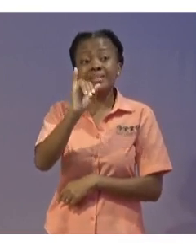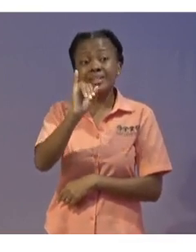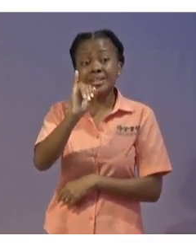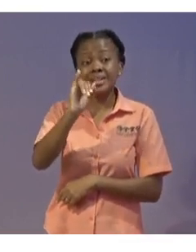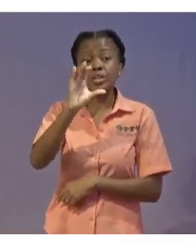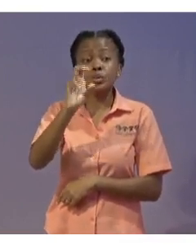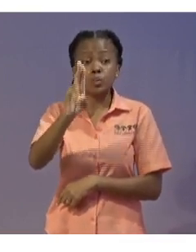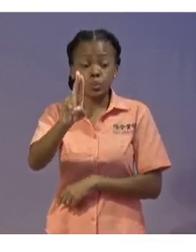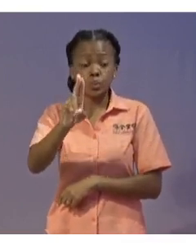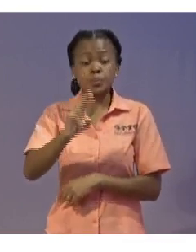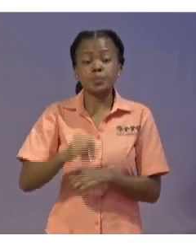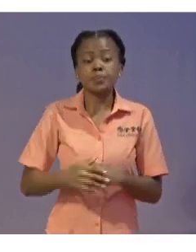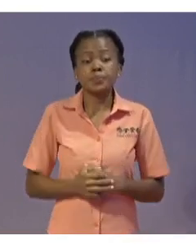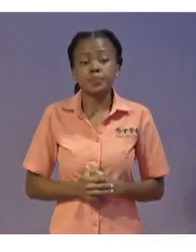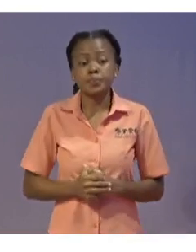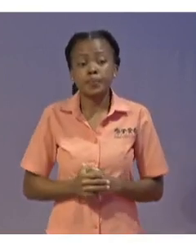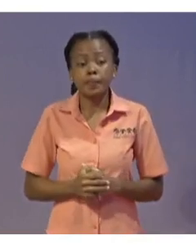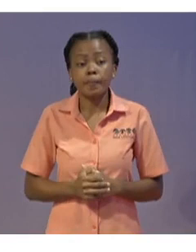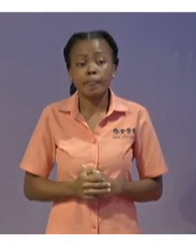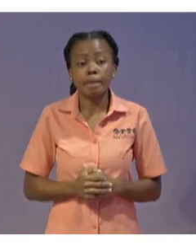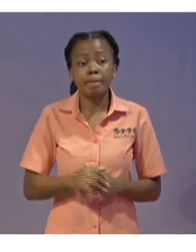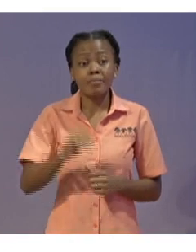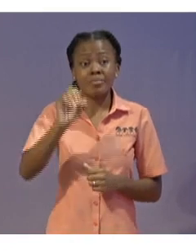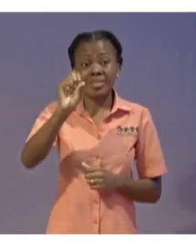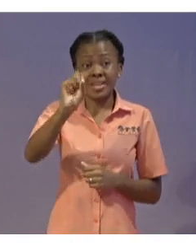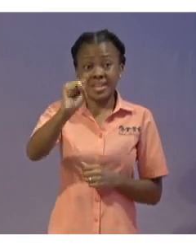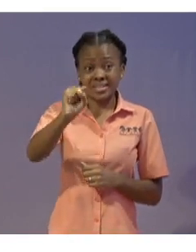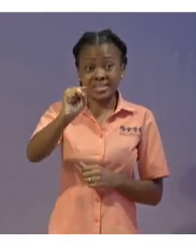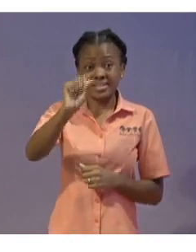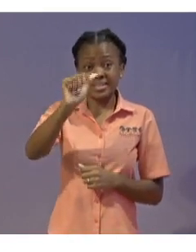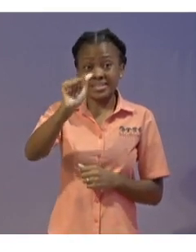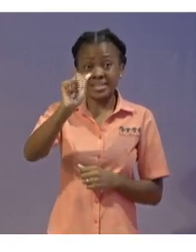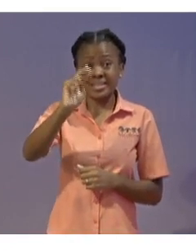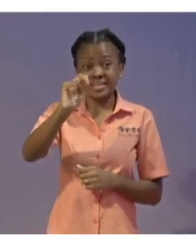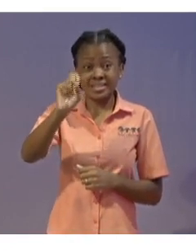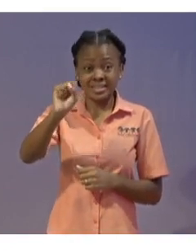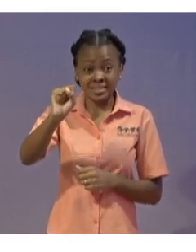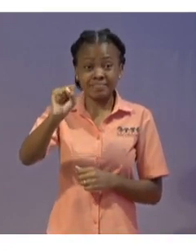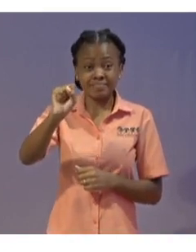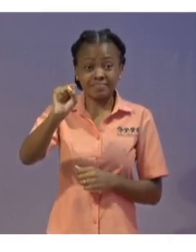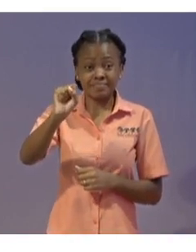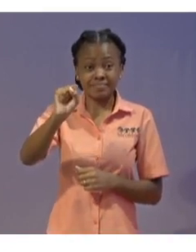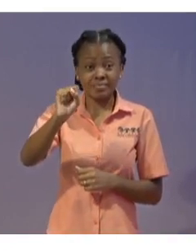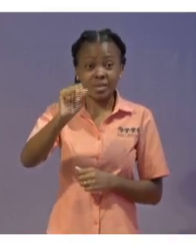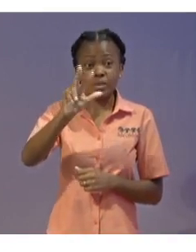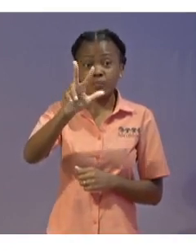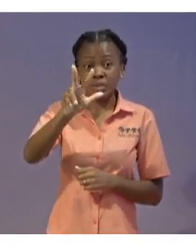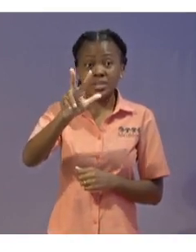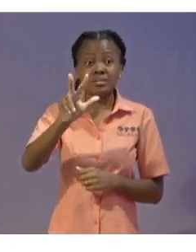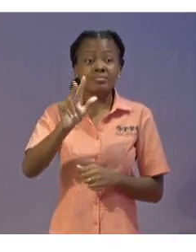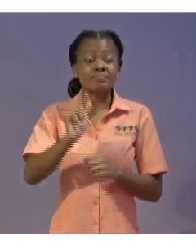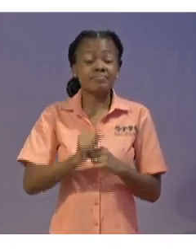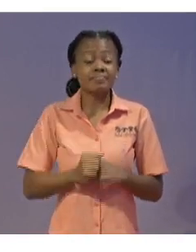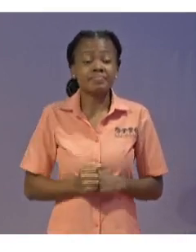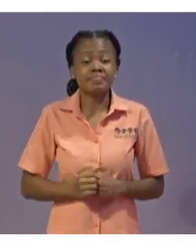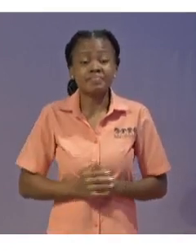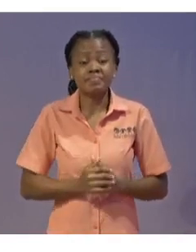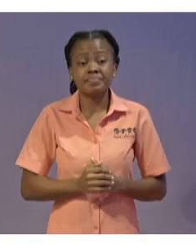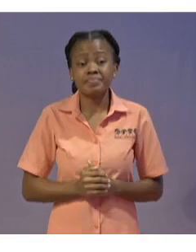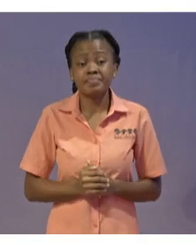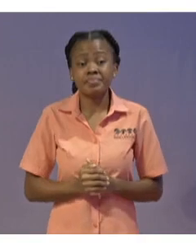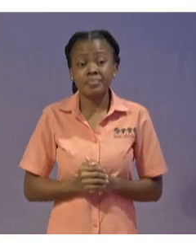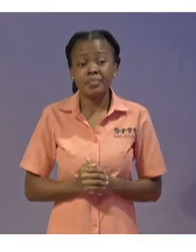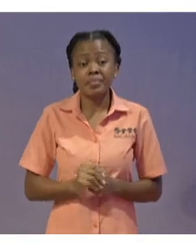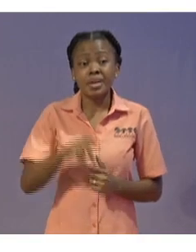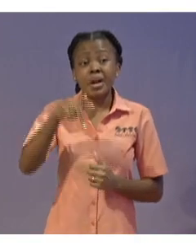53, St. Anne's Hospital 3 persons, Arima General Hospital 68, New Point Fortin Hospital 79, St.